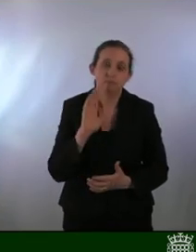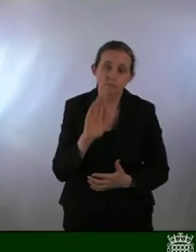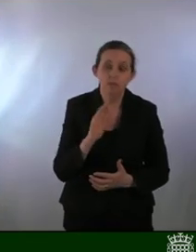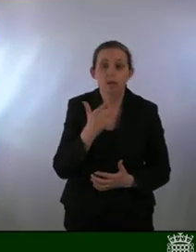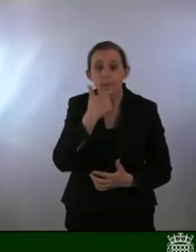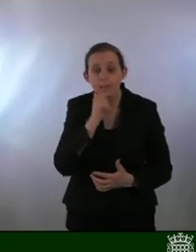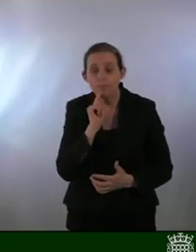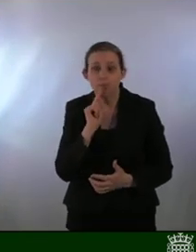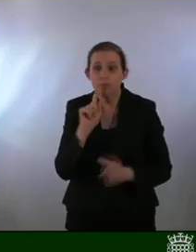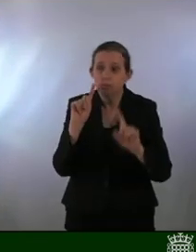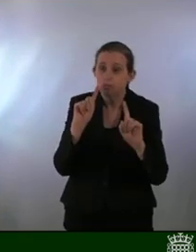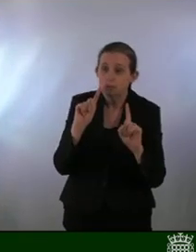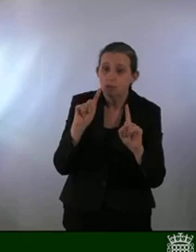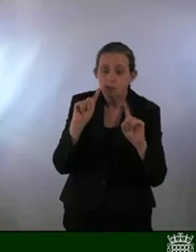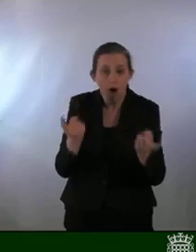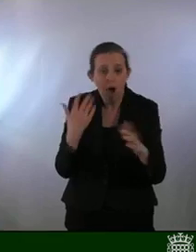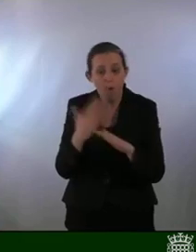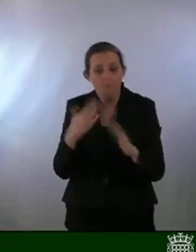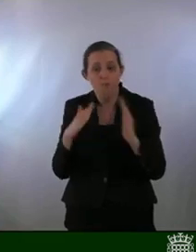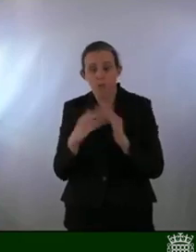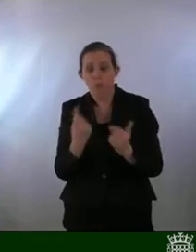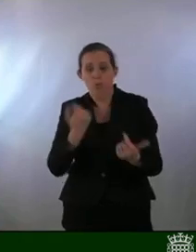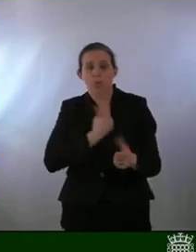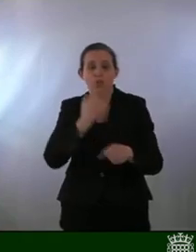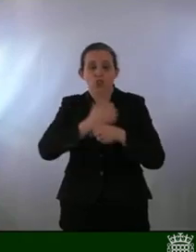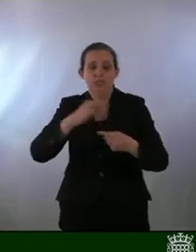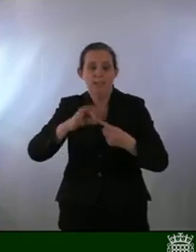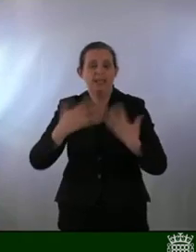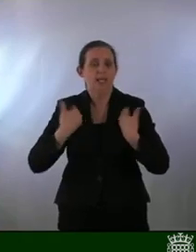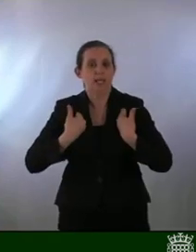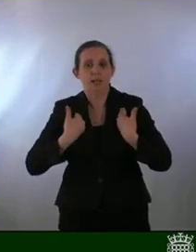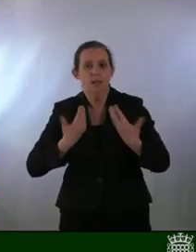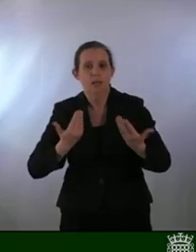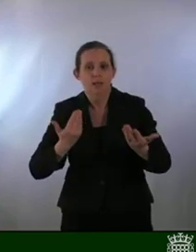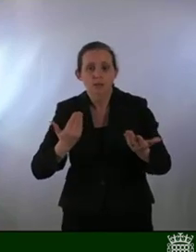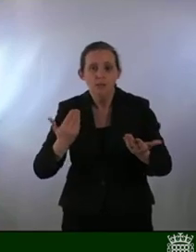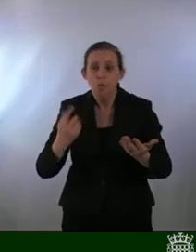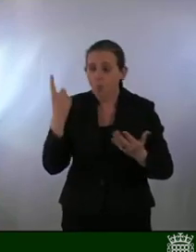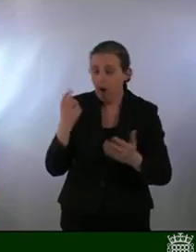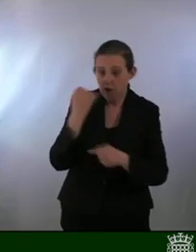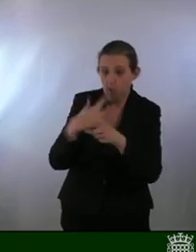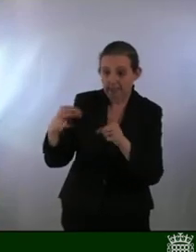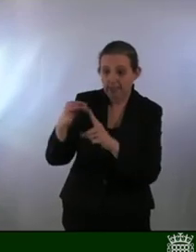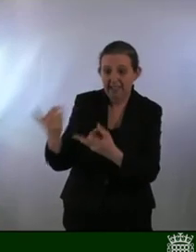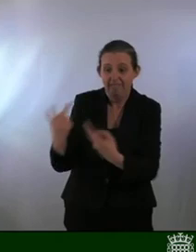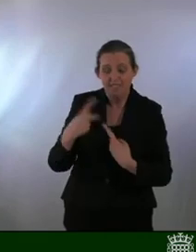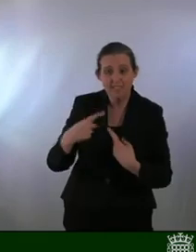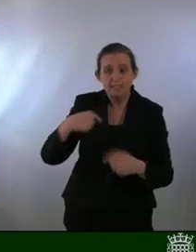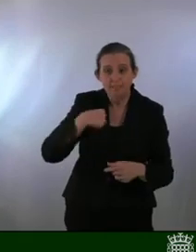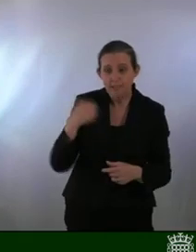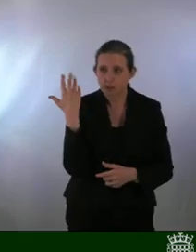feel vulnerable, are GPs. So can he heed the advice of the locum who came to see me and sort out